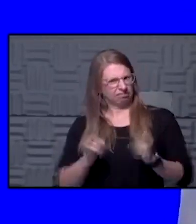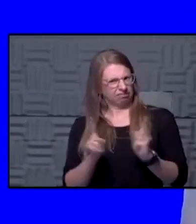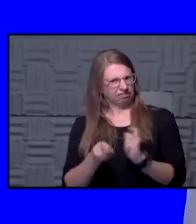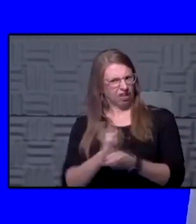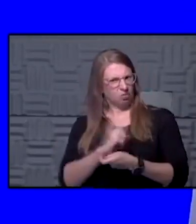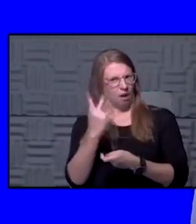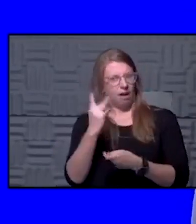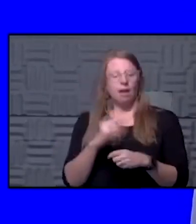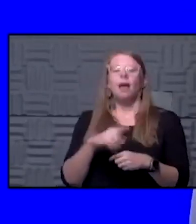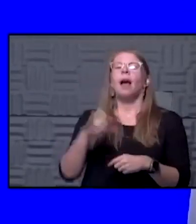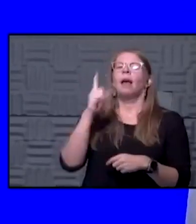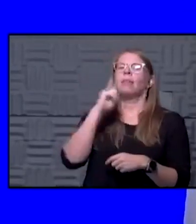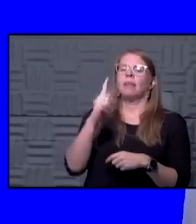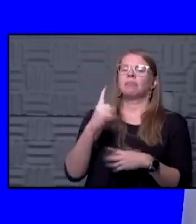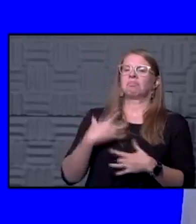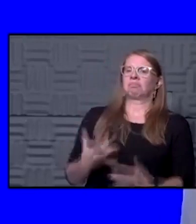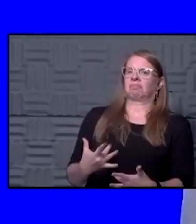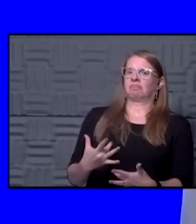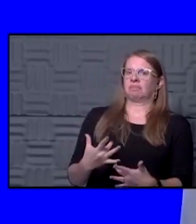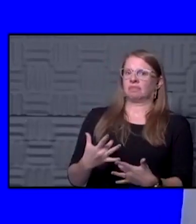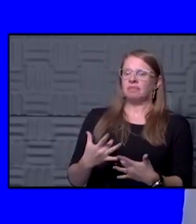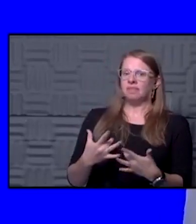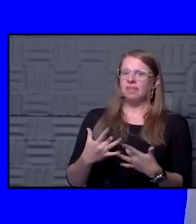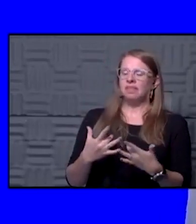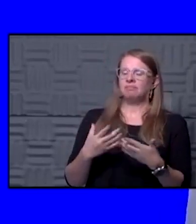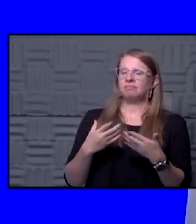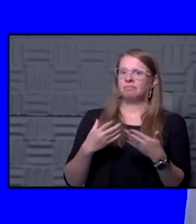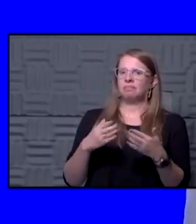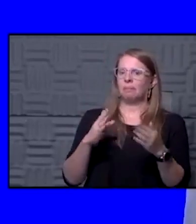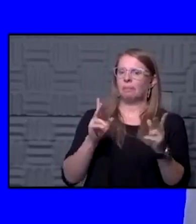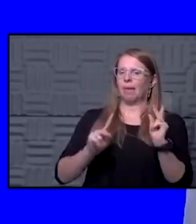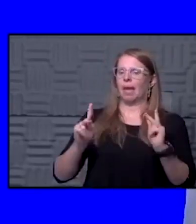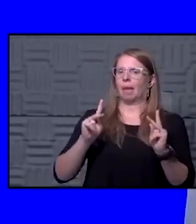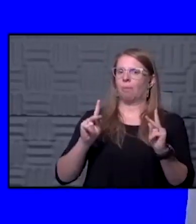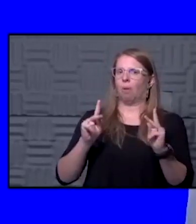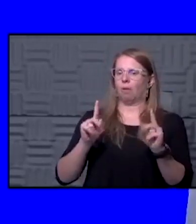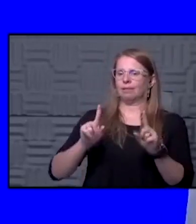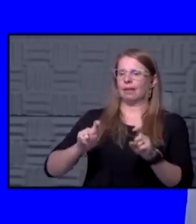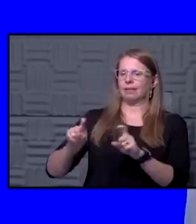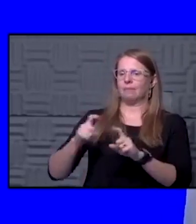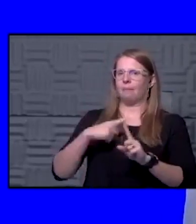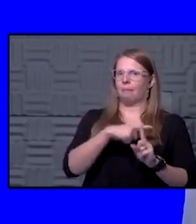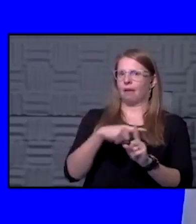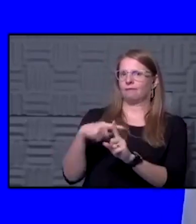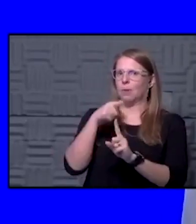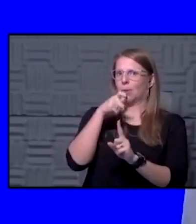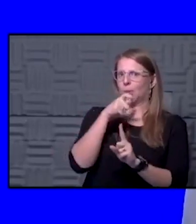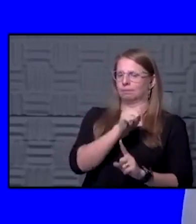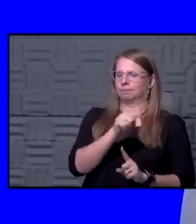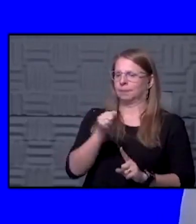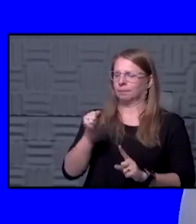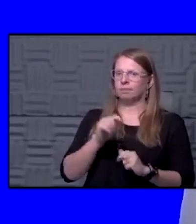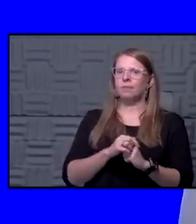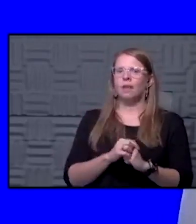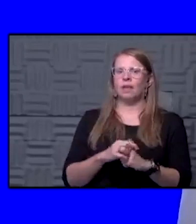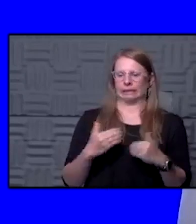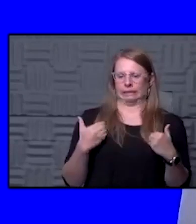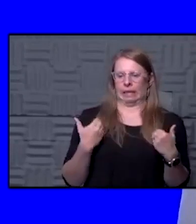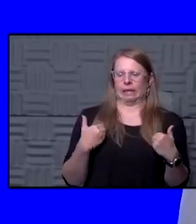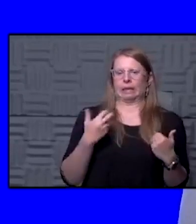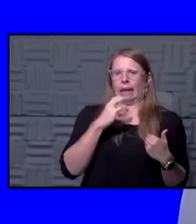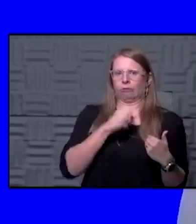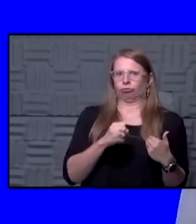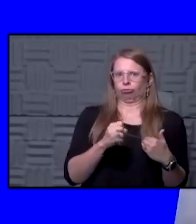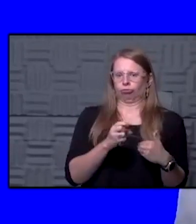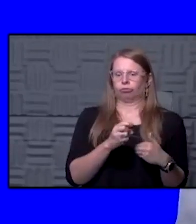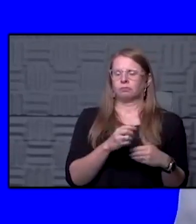to believe that it's mostly with the demographics of the people that are being tested positive. So certainly in that younger age